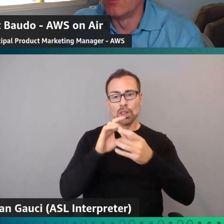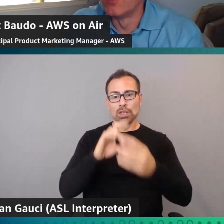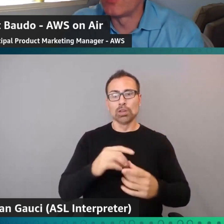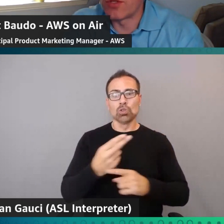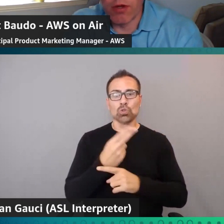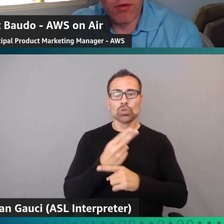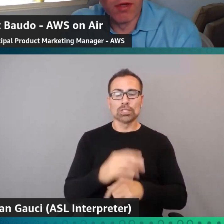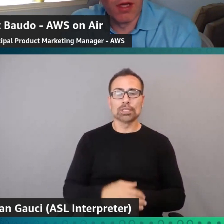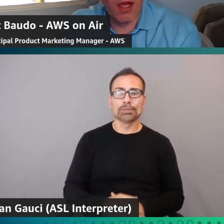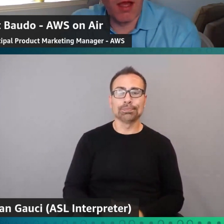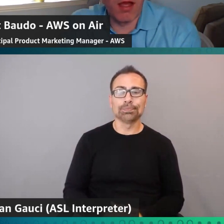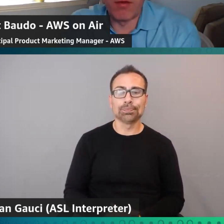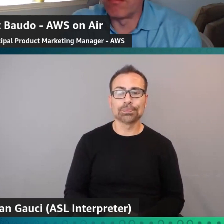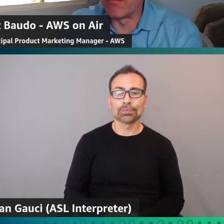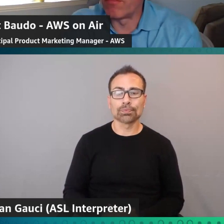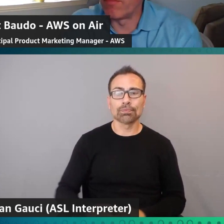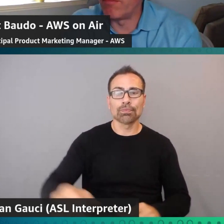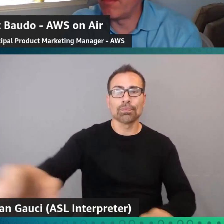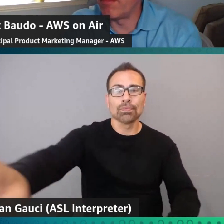Okay. So